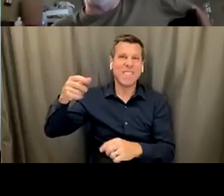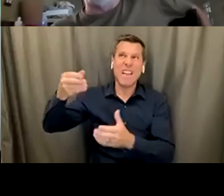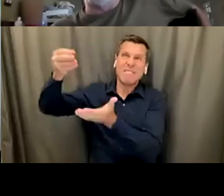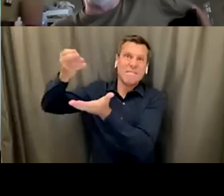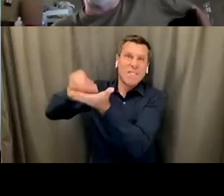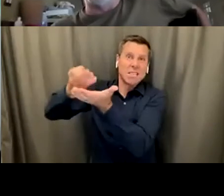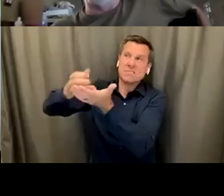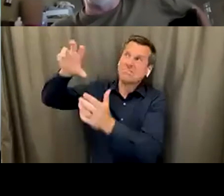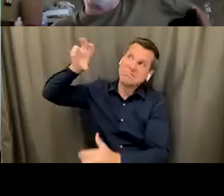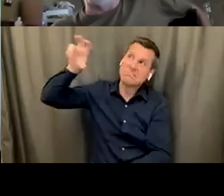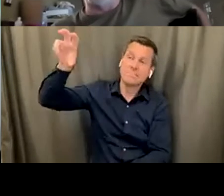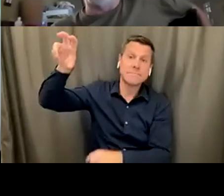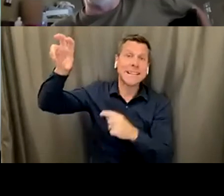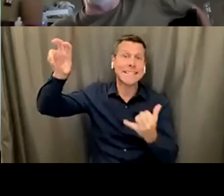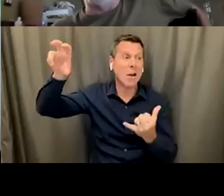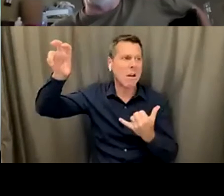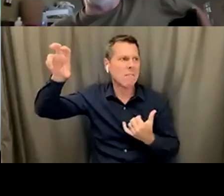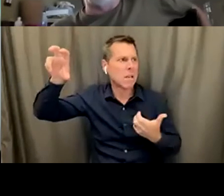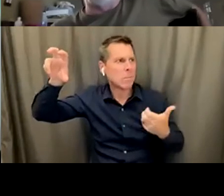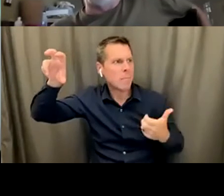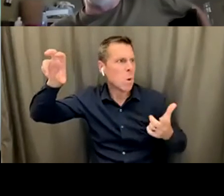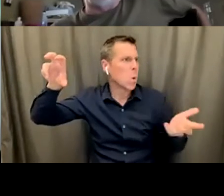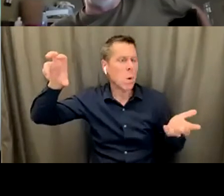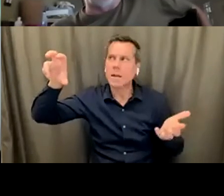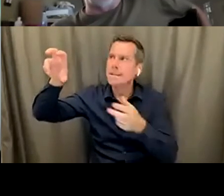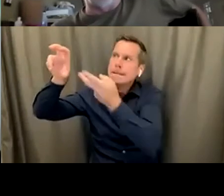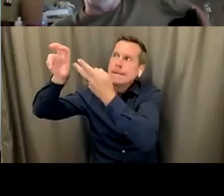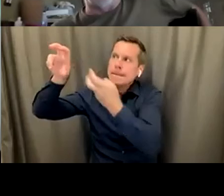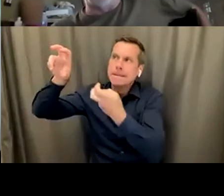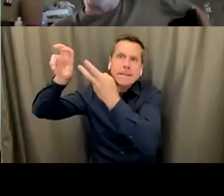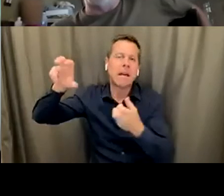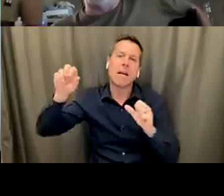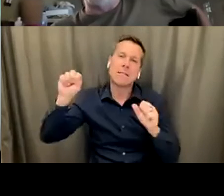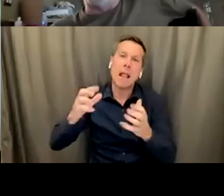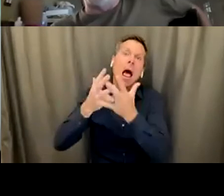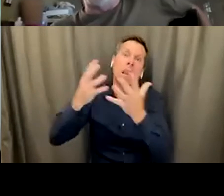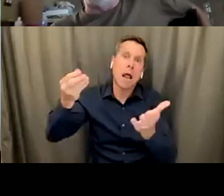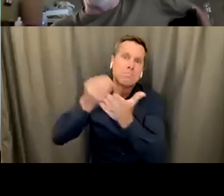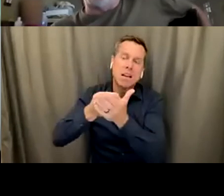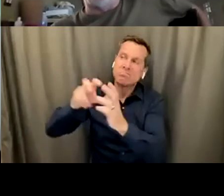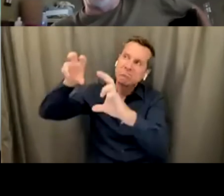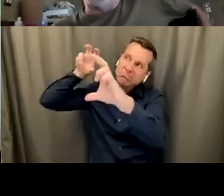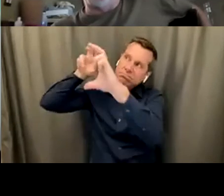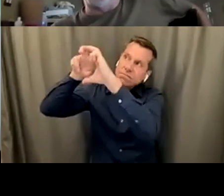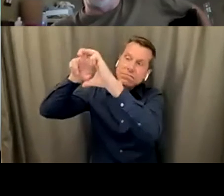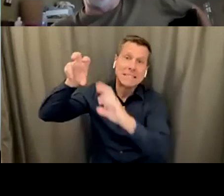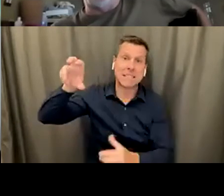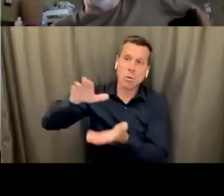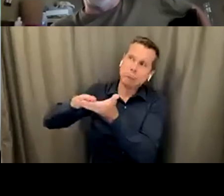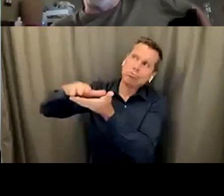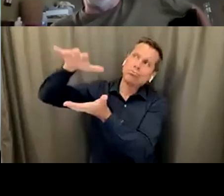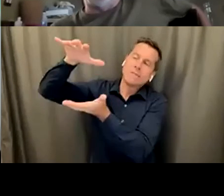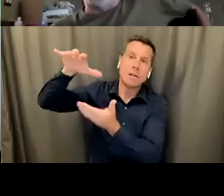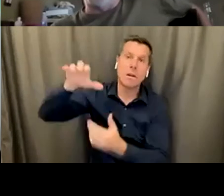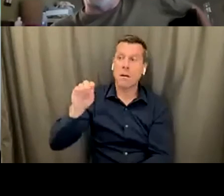a lot of these instructional and inventory issues. A lot. Okay. And so much so that Omar Gutierrez